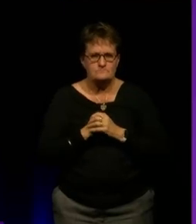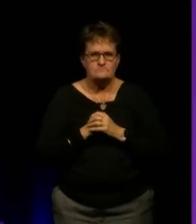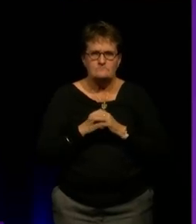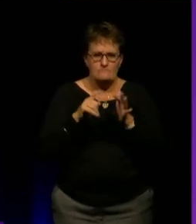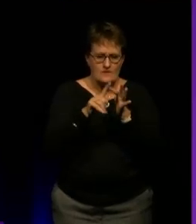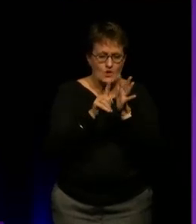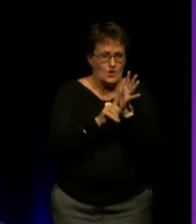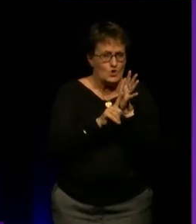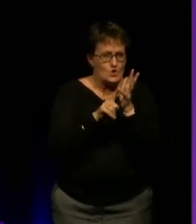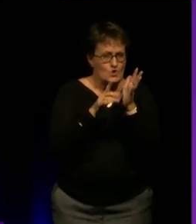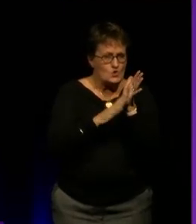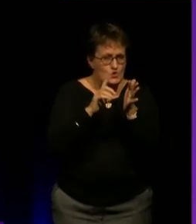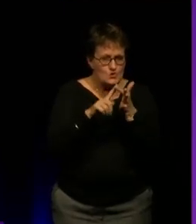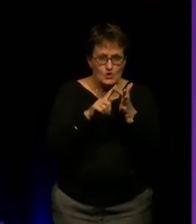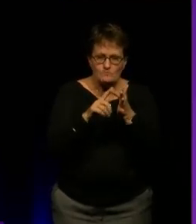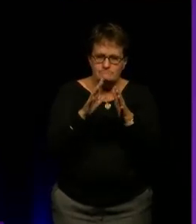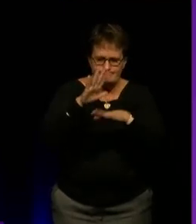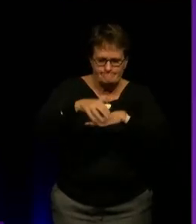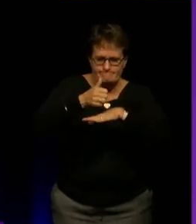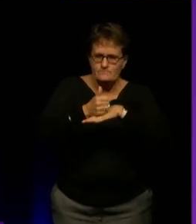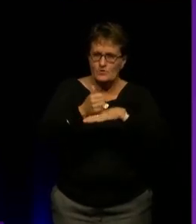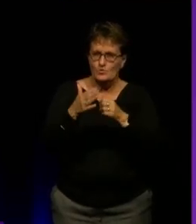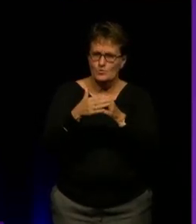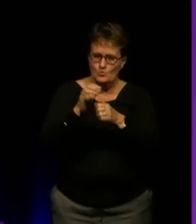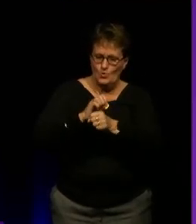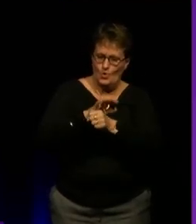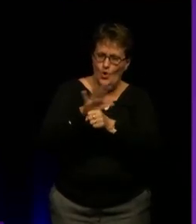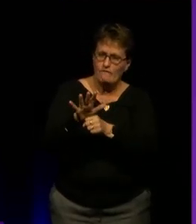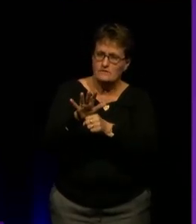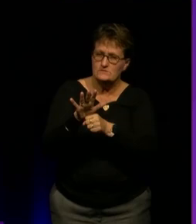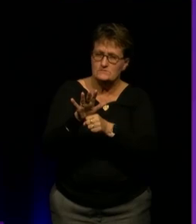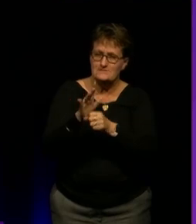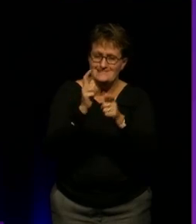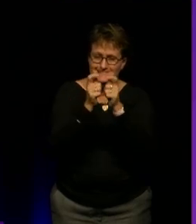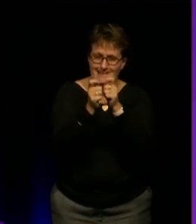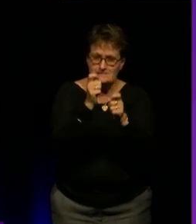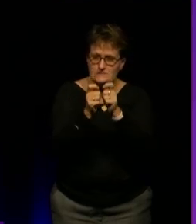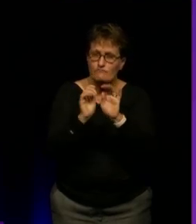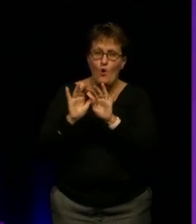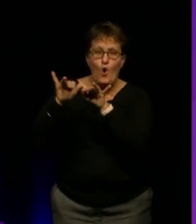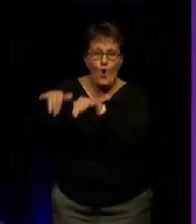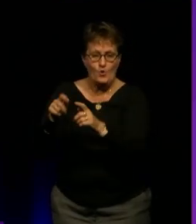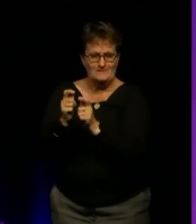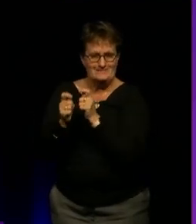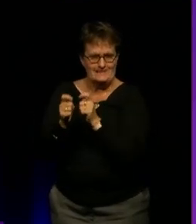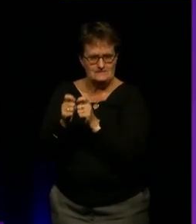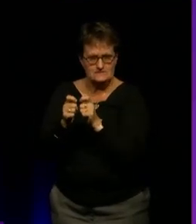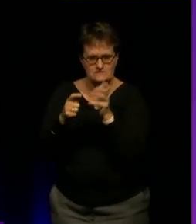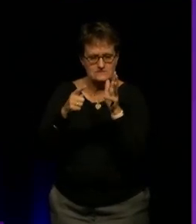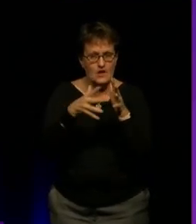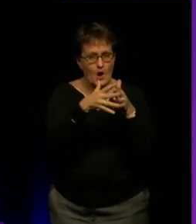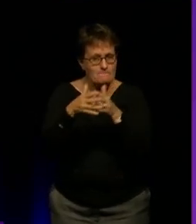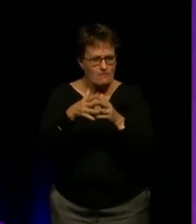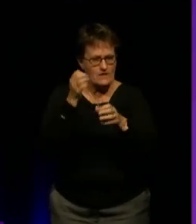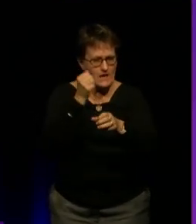company, have created a COVID-19 home test for over-the-counter use, which the US government has secured in a